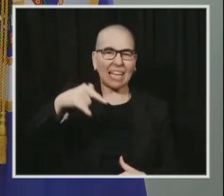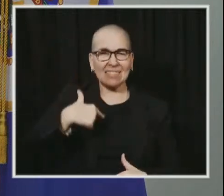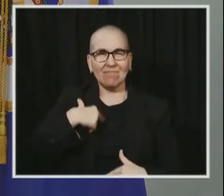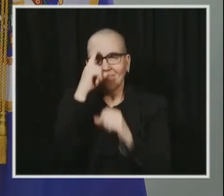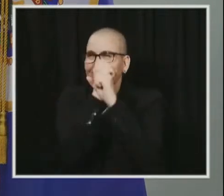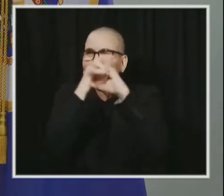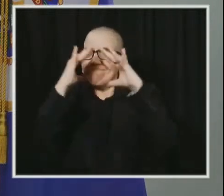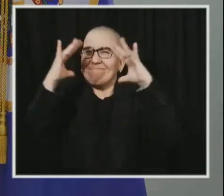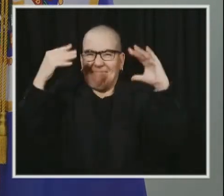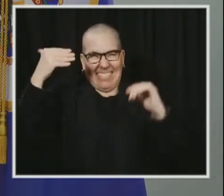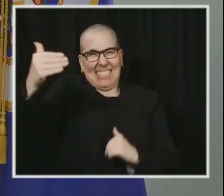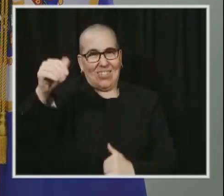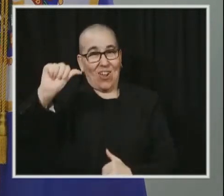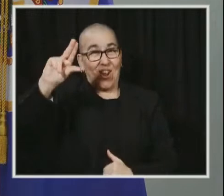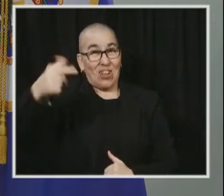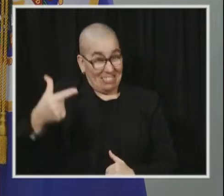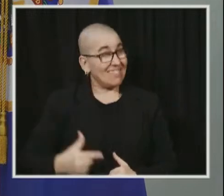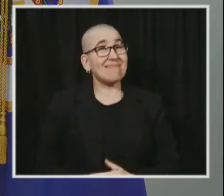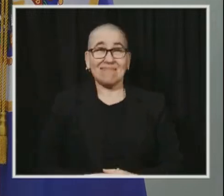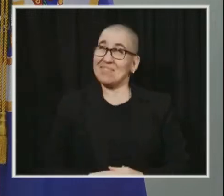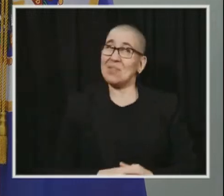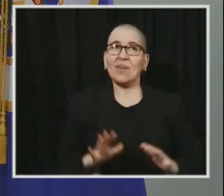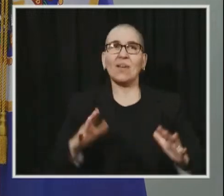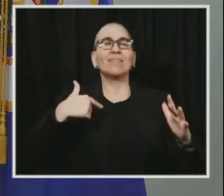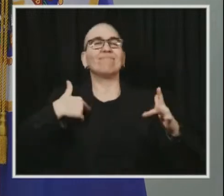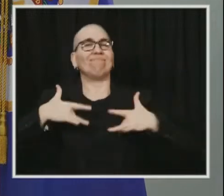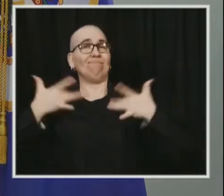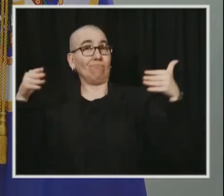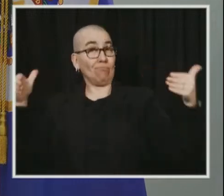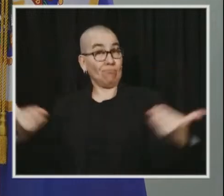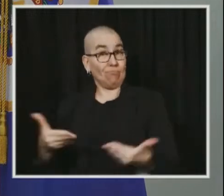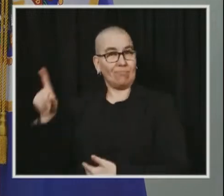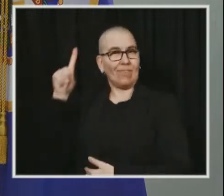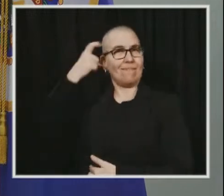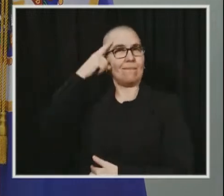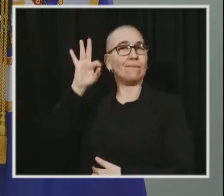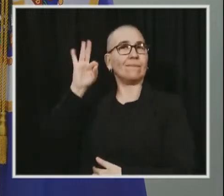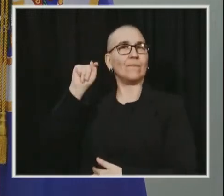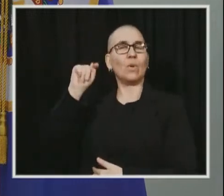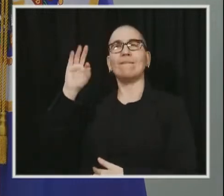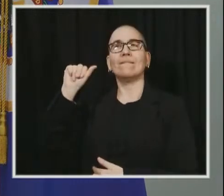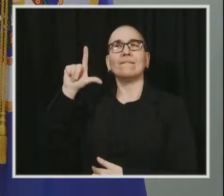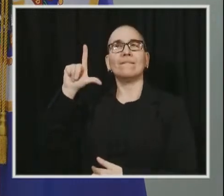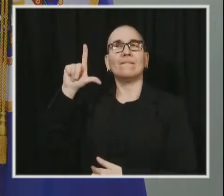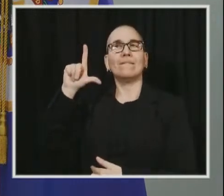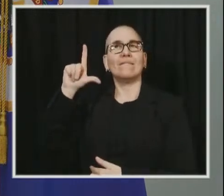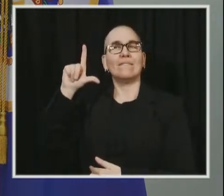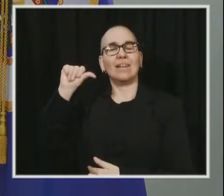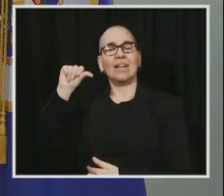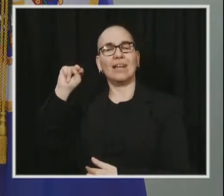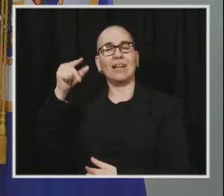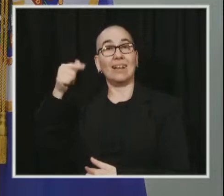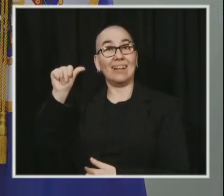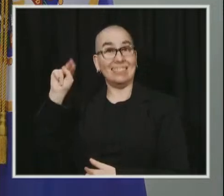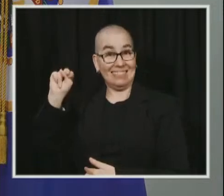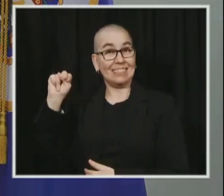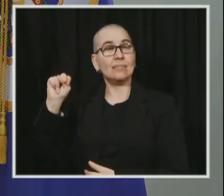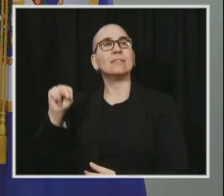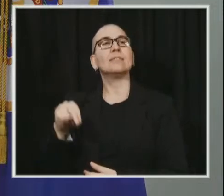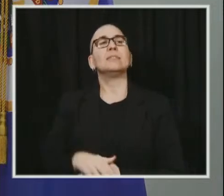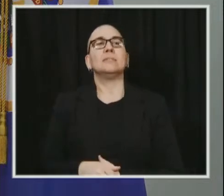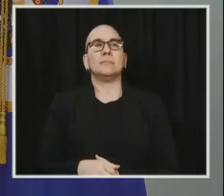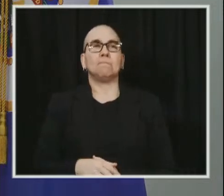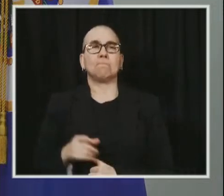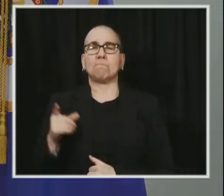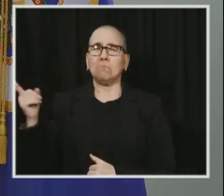forward to getting a chance to introduce Lieutenant Governor Flanagan. Again, I would announce the Lieutenant Governor has been deeply personally engaged in this, from the